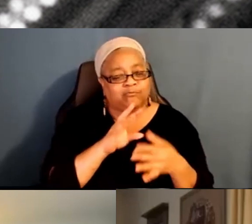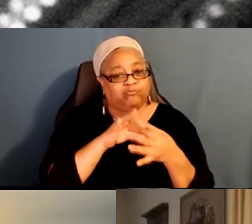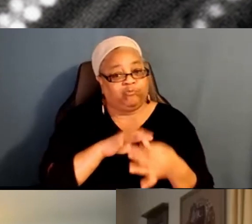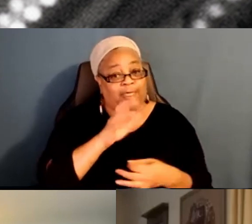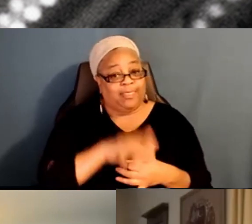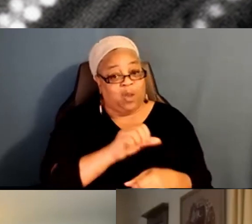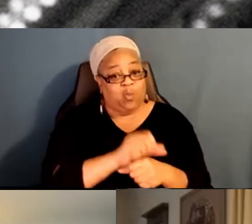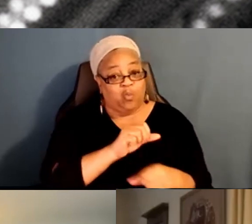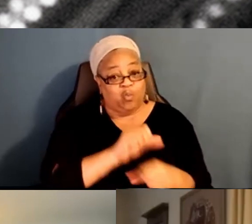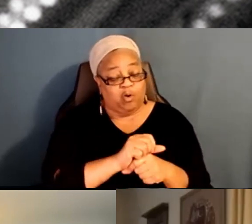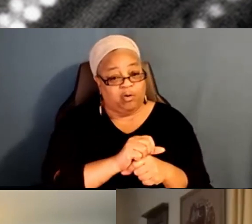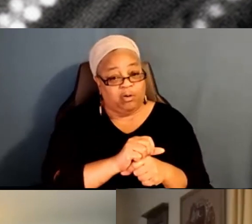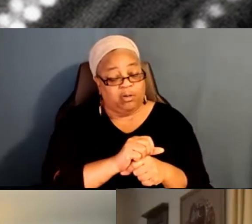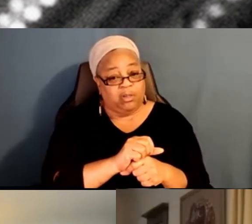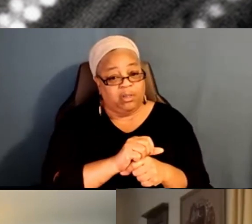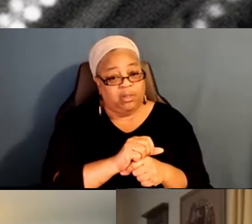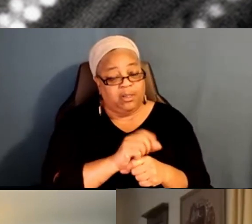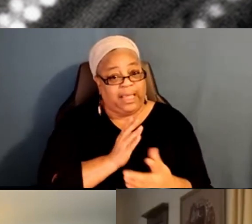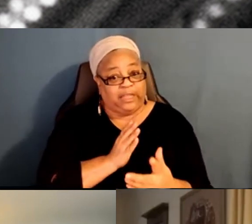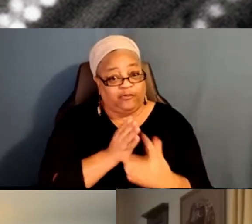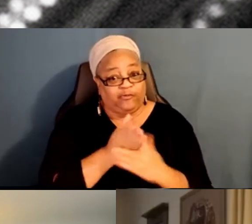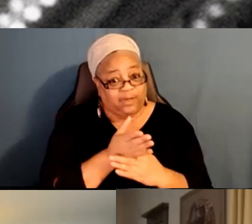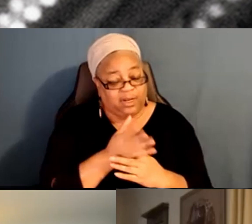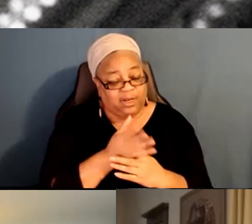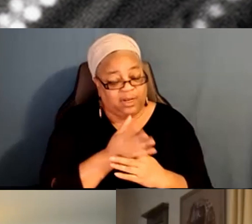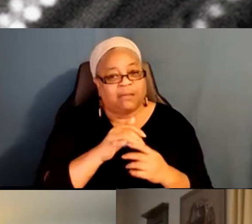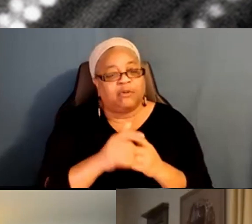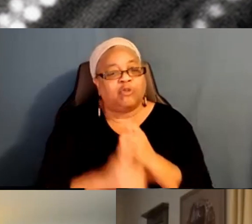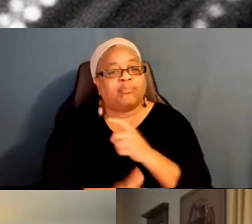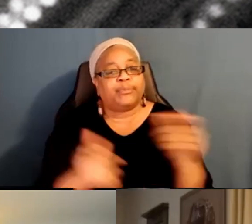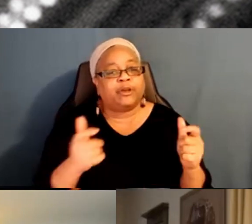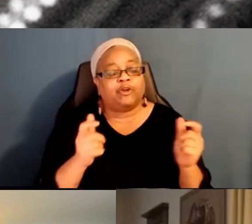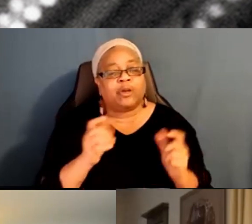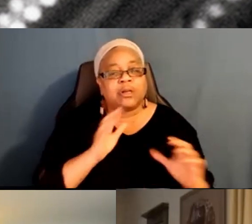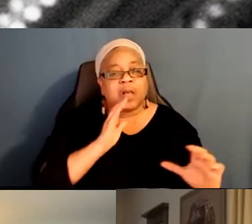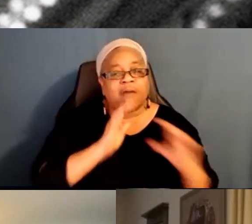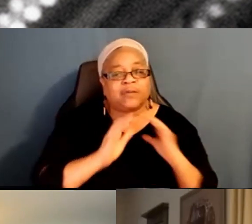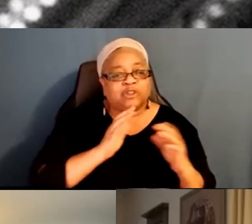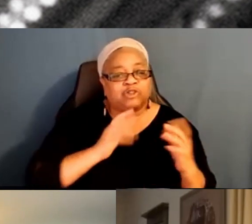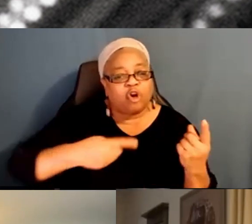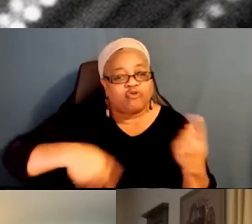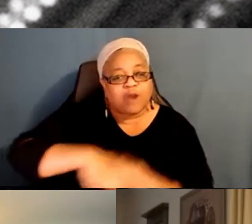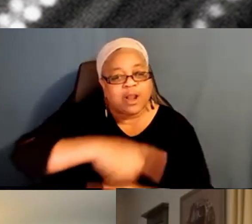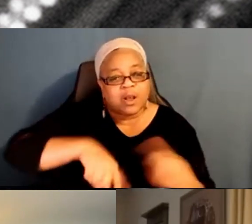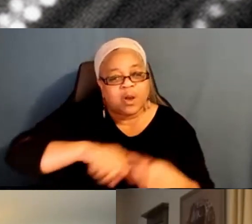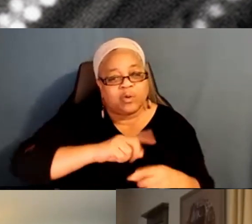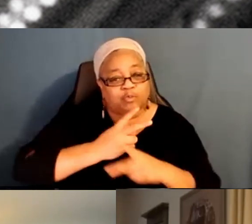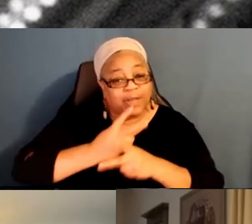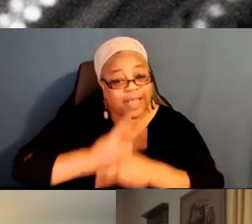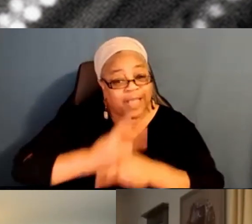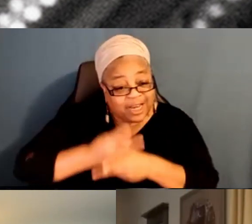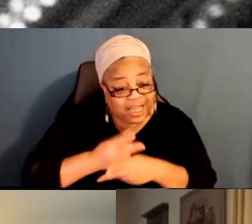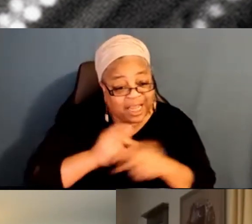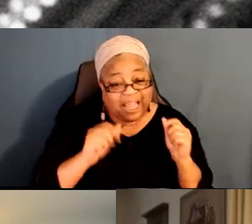intervening in this broader conversation around precarity, if that's in